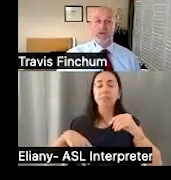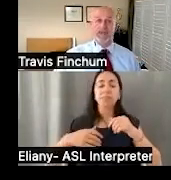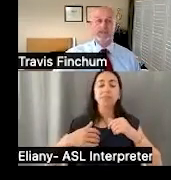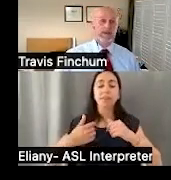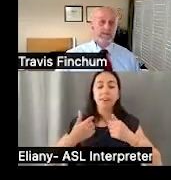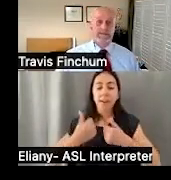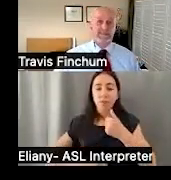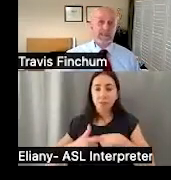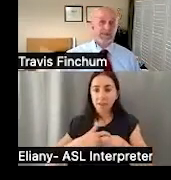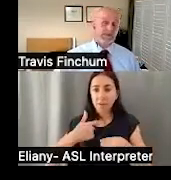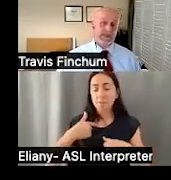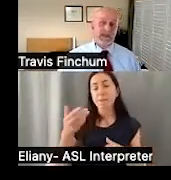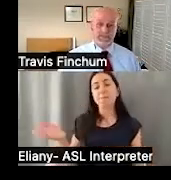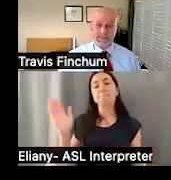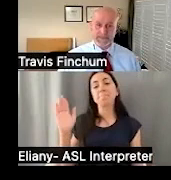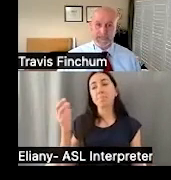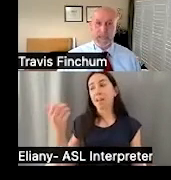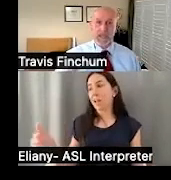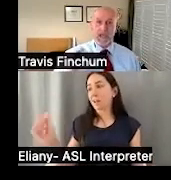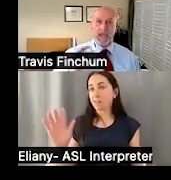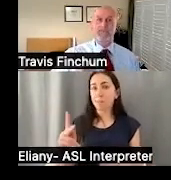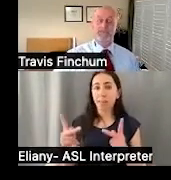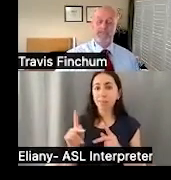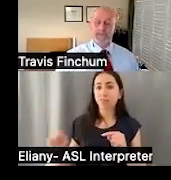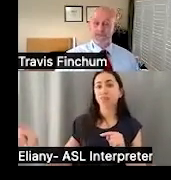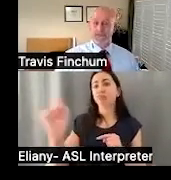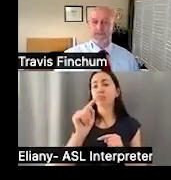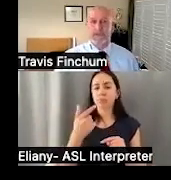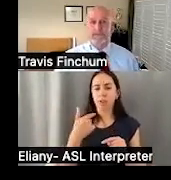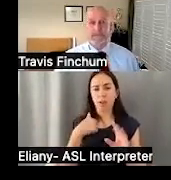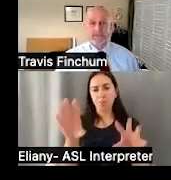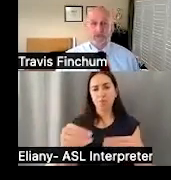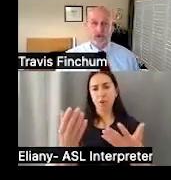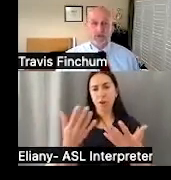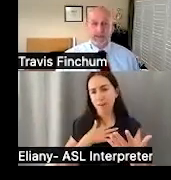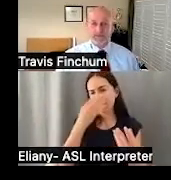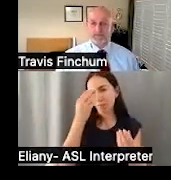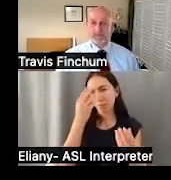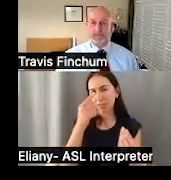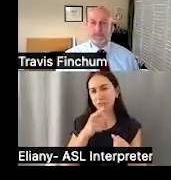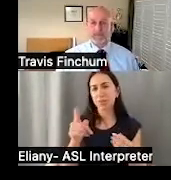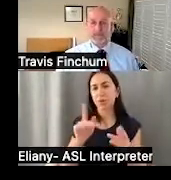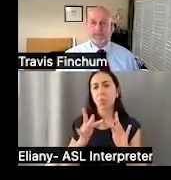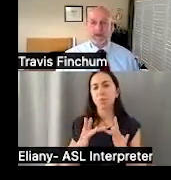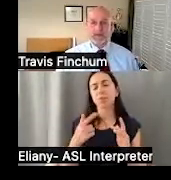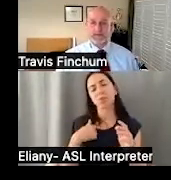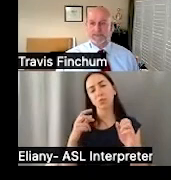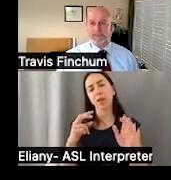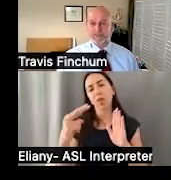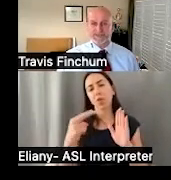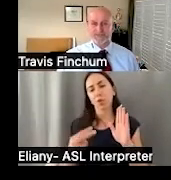a talk anywhere in the state or even out of the state, I put my materials on the website so you can go back through and look at